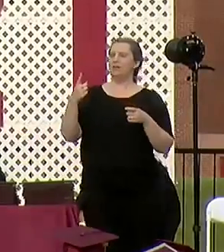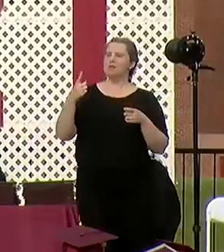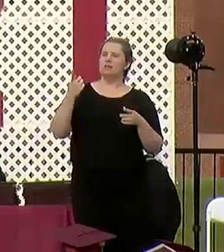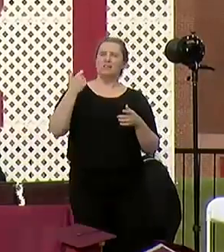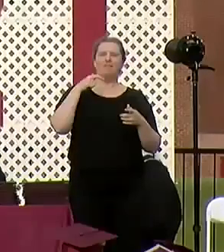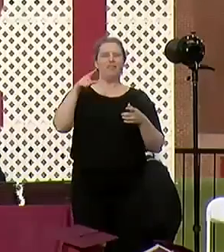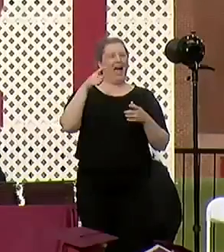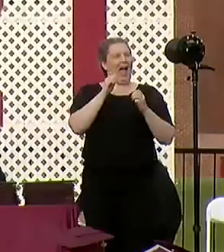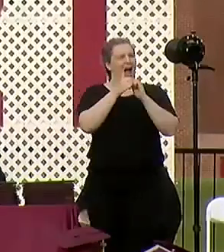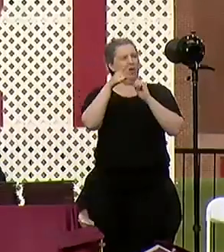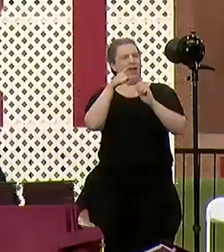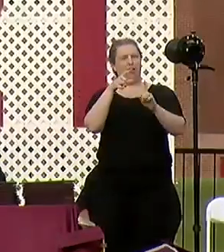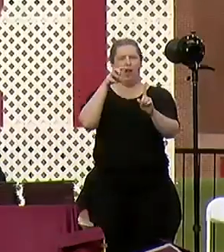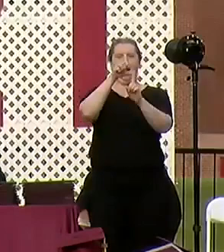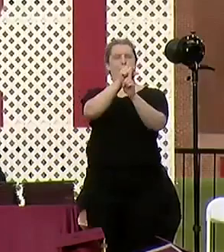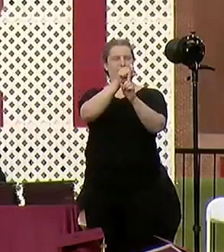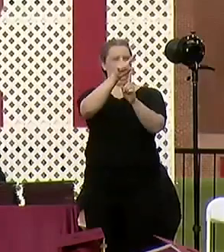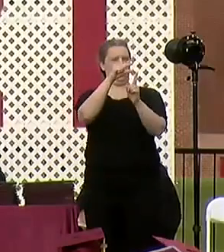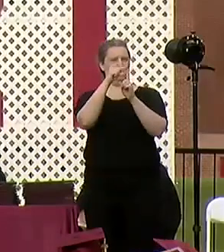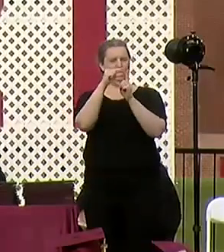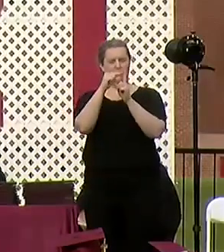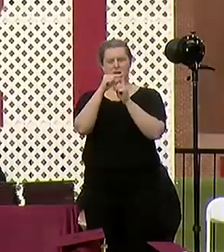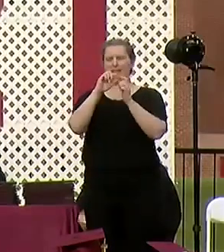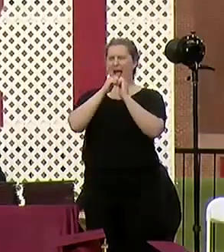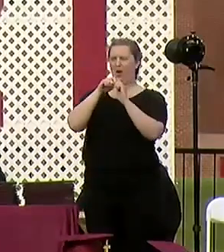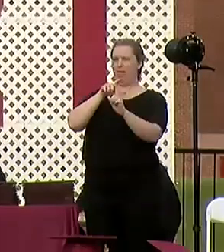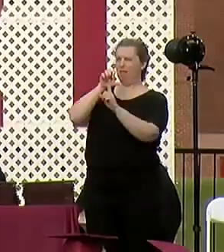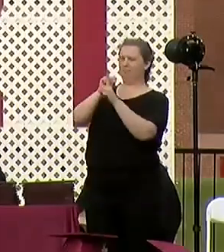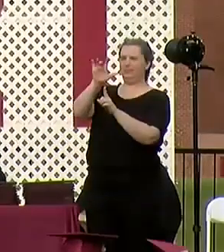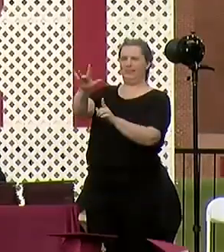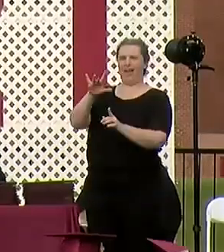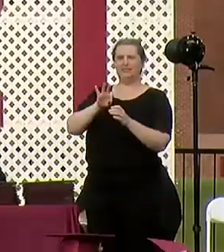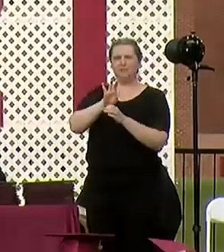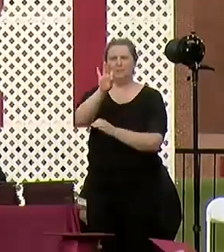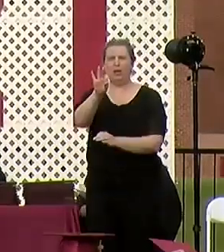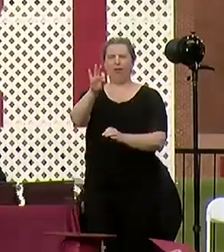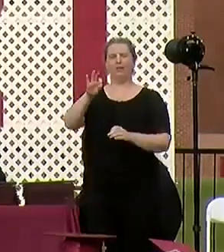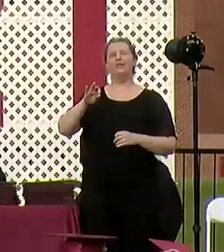in words. It is my pleasure to invite Lauren Roy to the podium to deliver the student address.